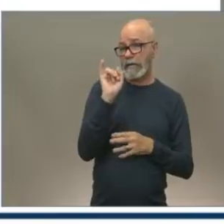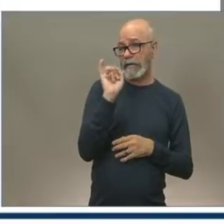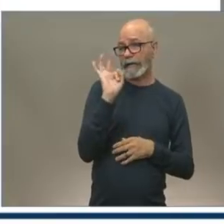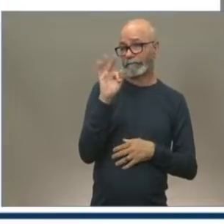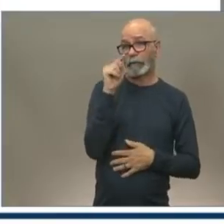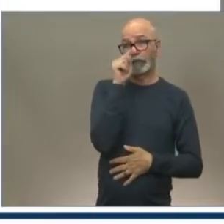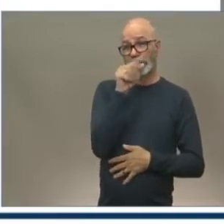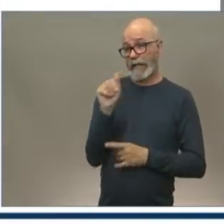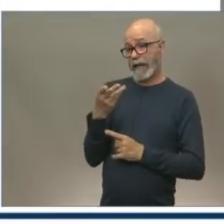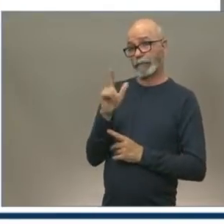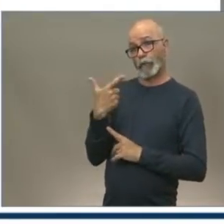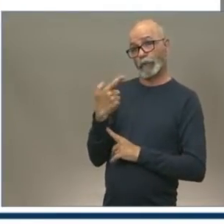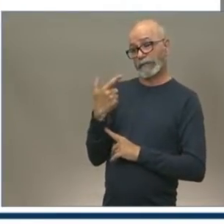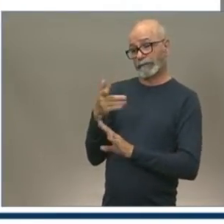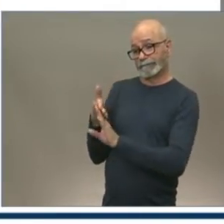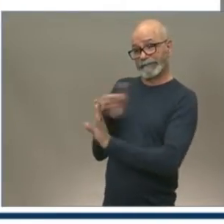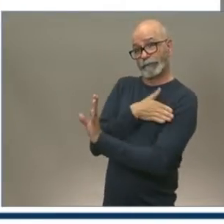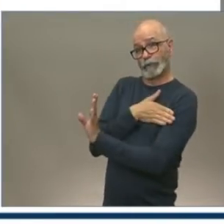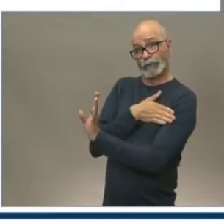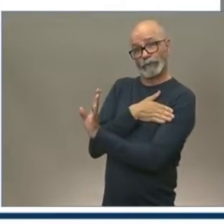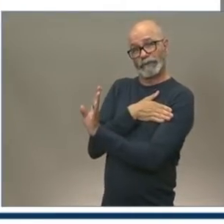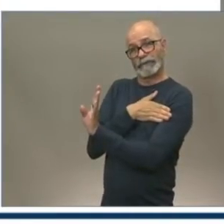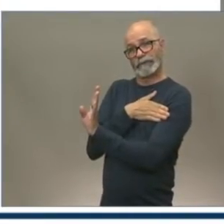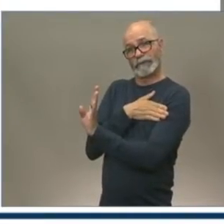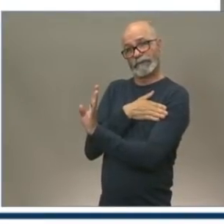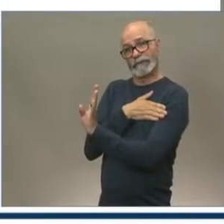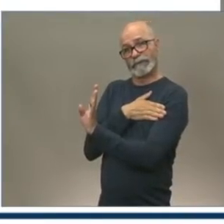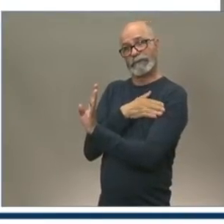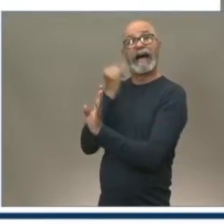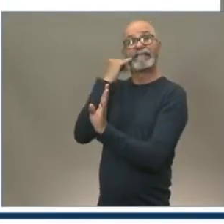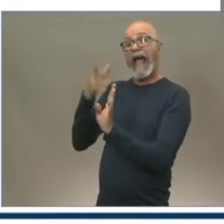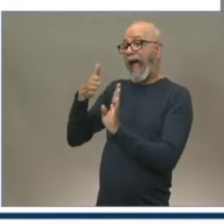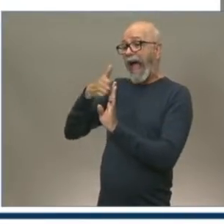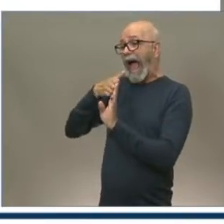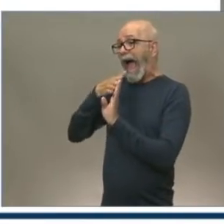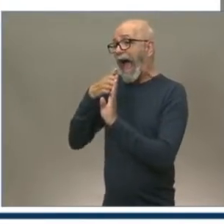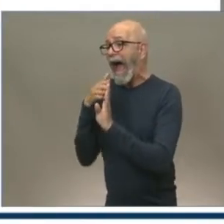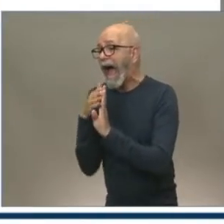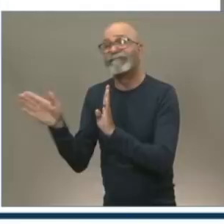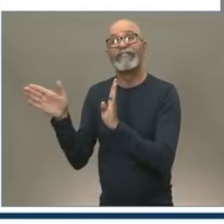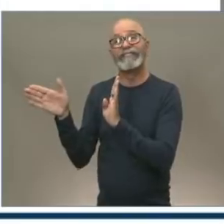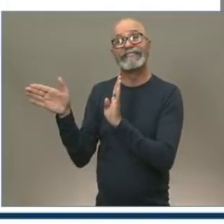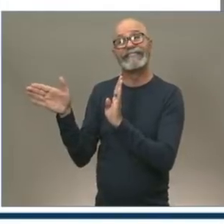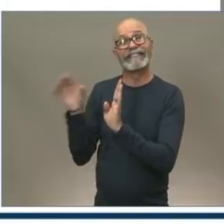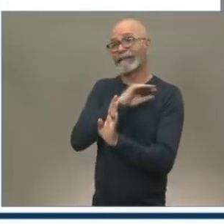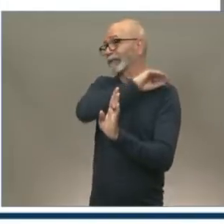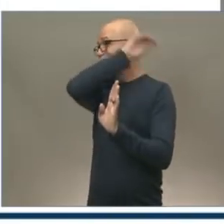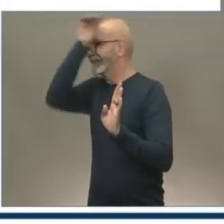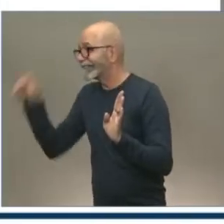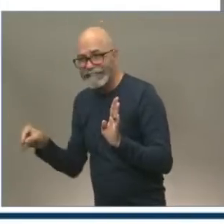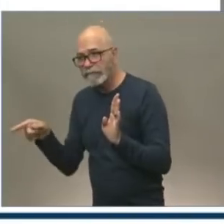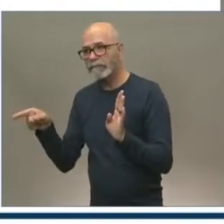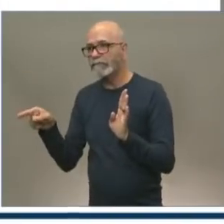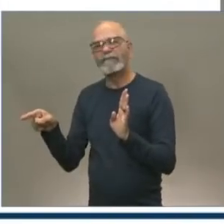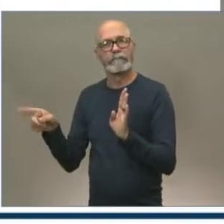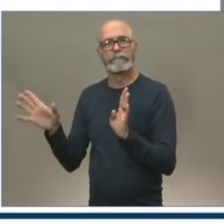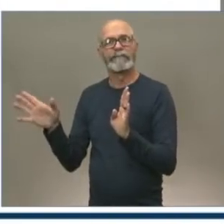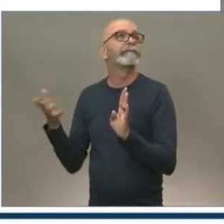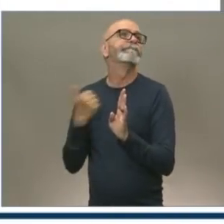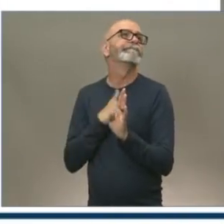in the next 4 weeks, if they come to the border and say that they're going to come in, they will not be allowed to come in.